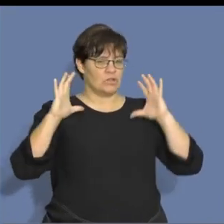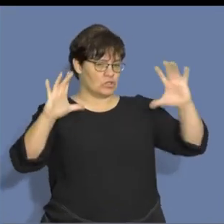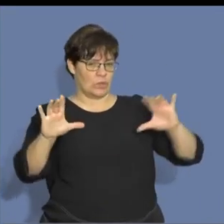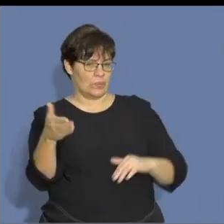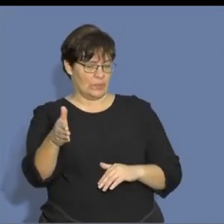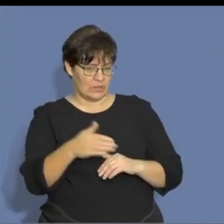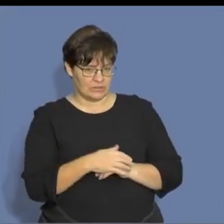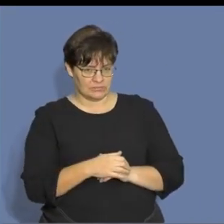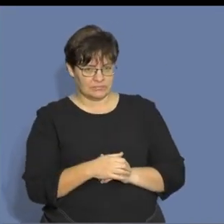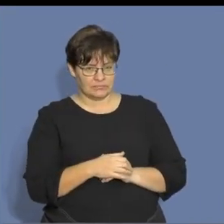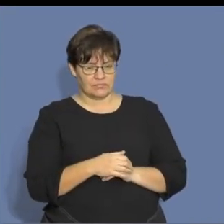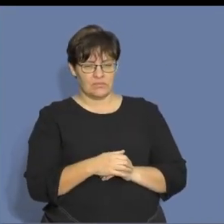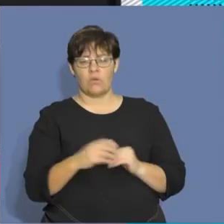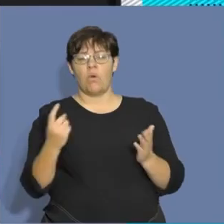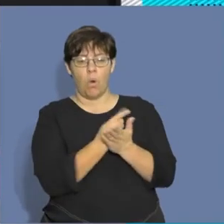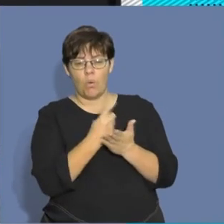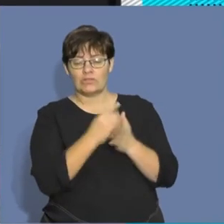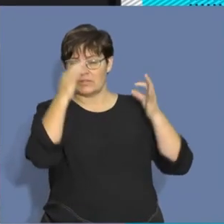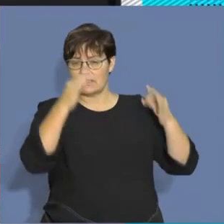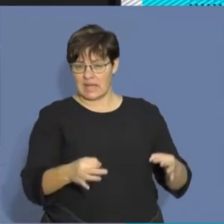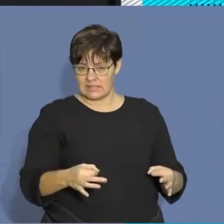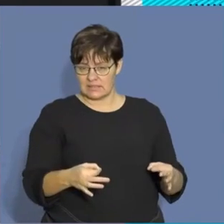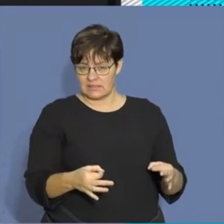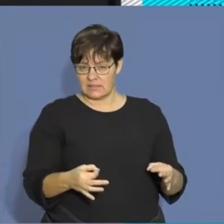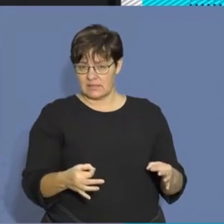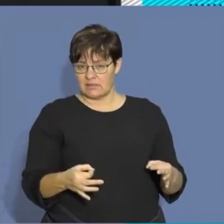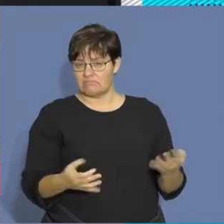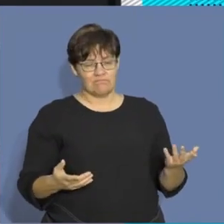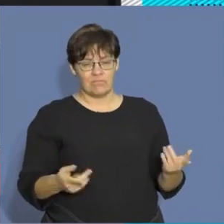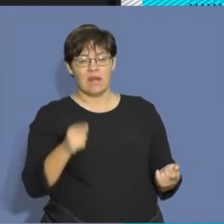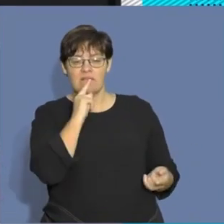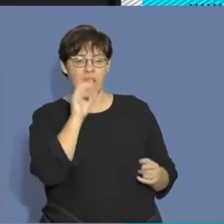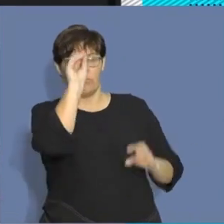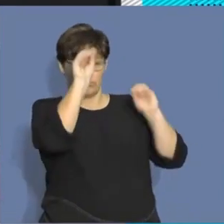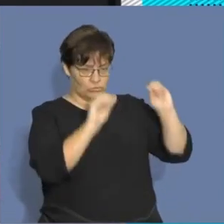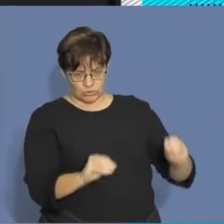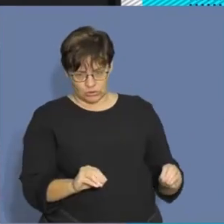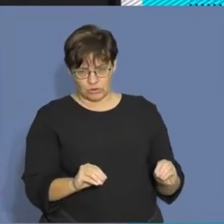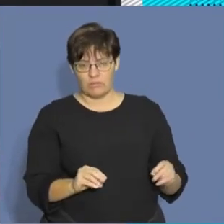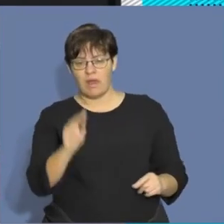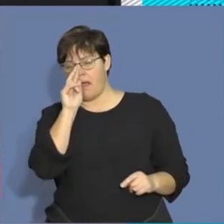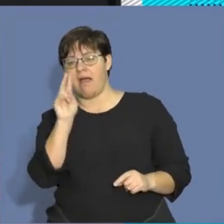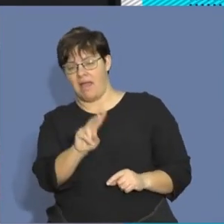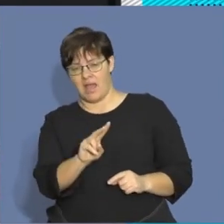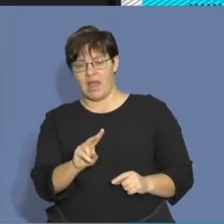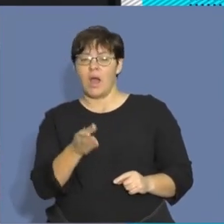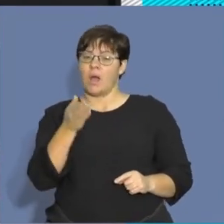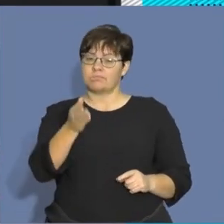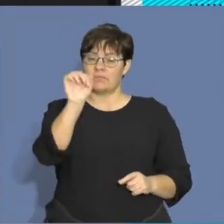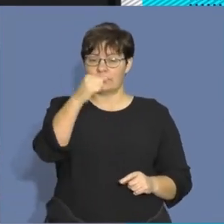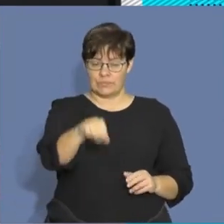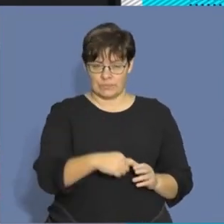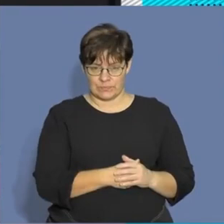my circle. All right, so always, how do I decide if something lies on the circle? I just input the values, and I see if it lies on the